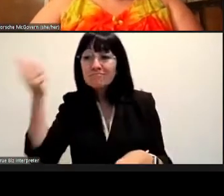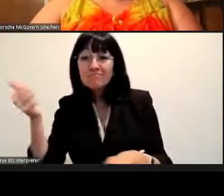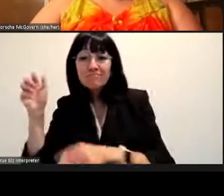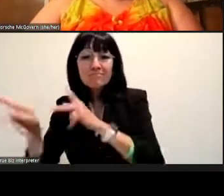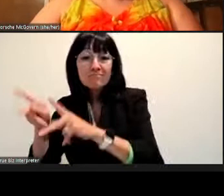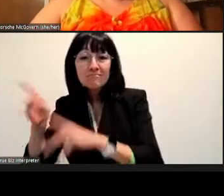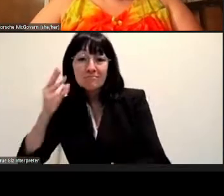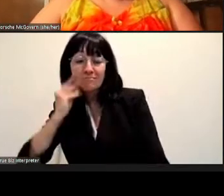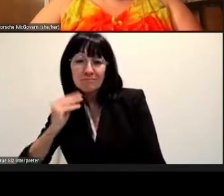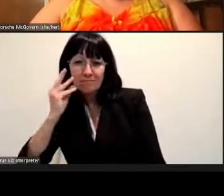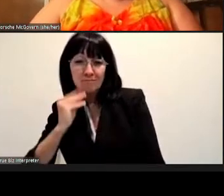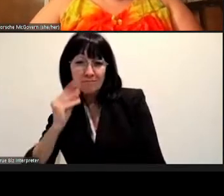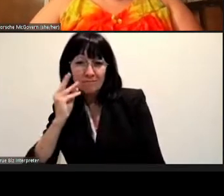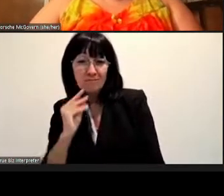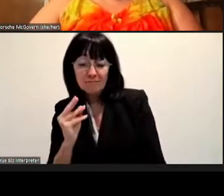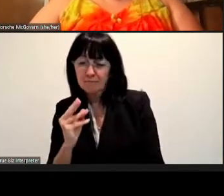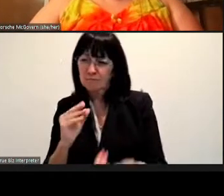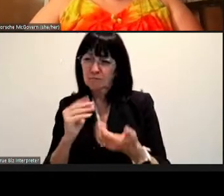is my policy.